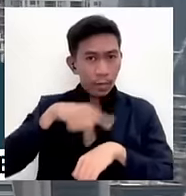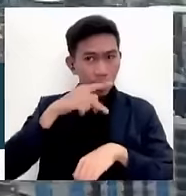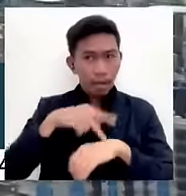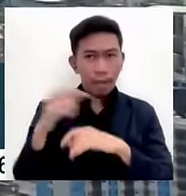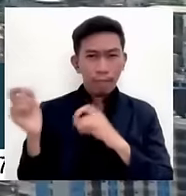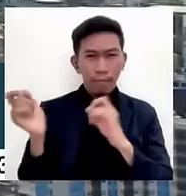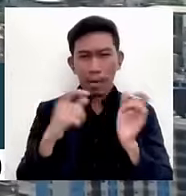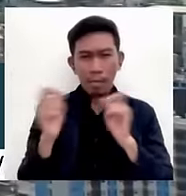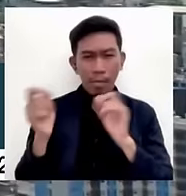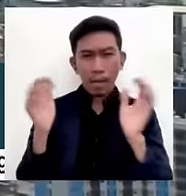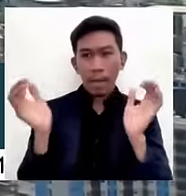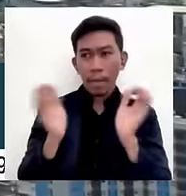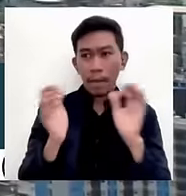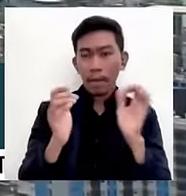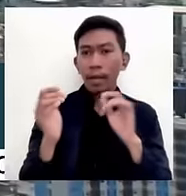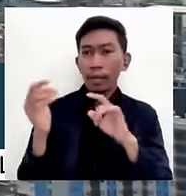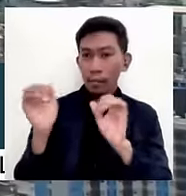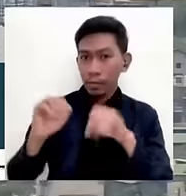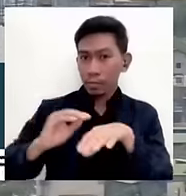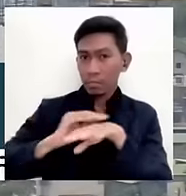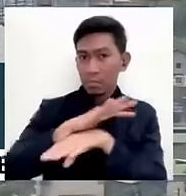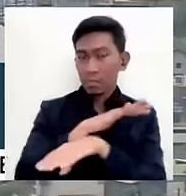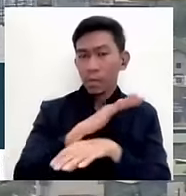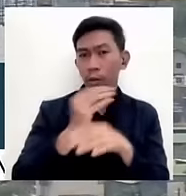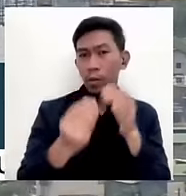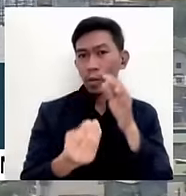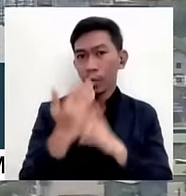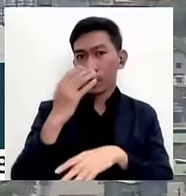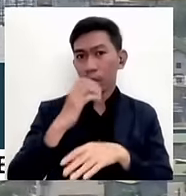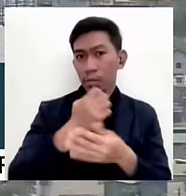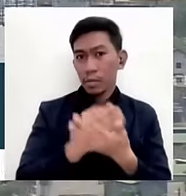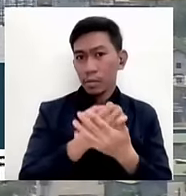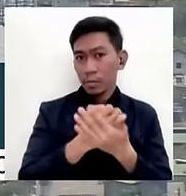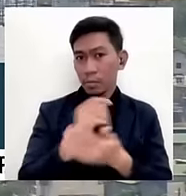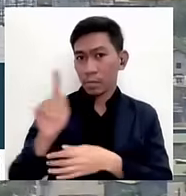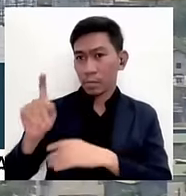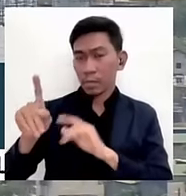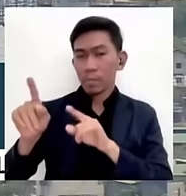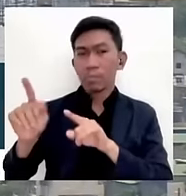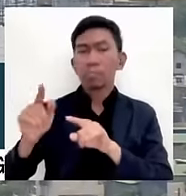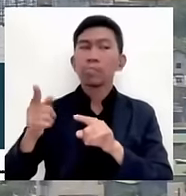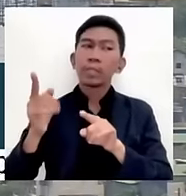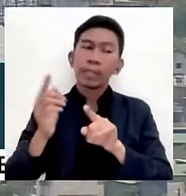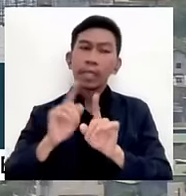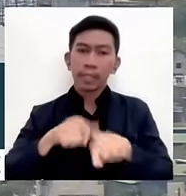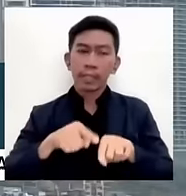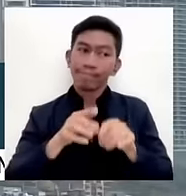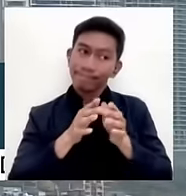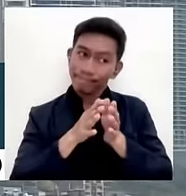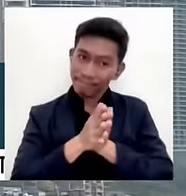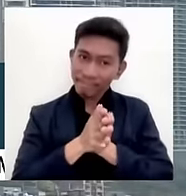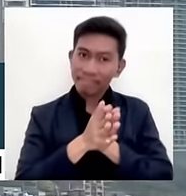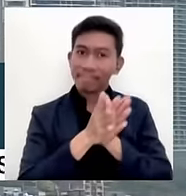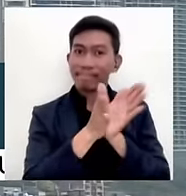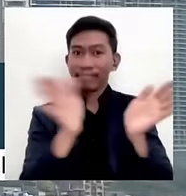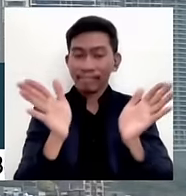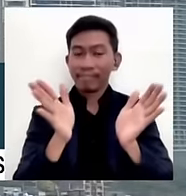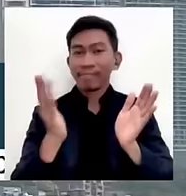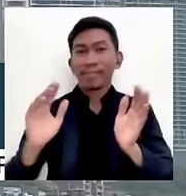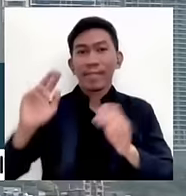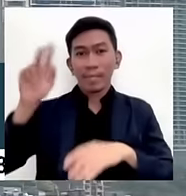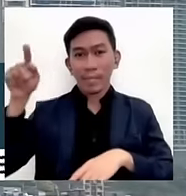affect the potential growth of the economy, Balisacan said, in general, any country with political